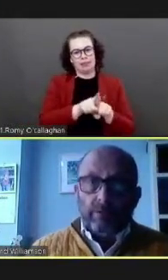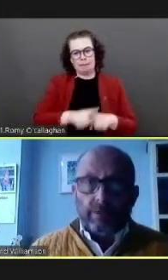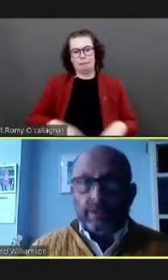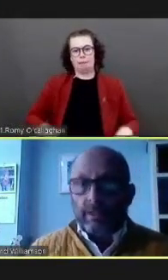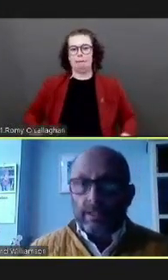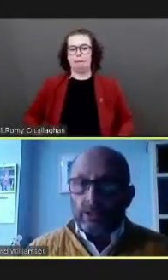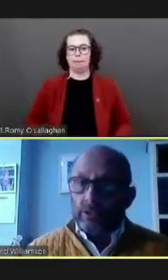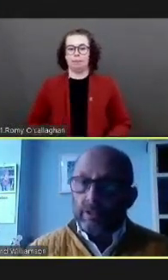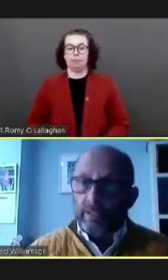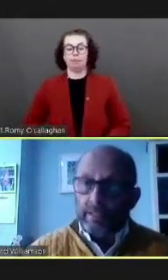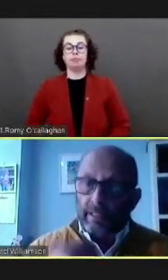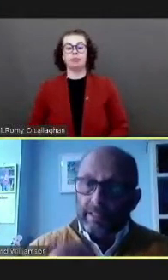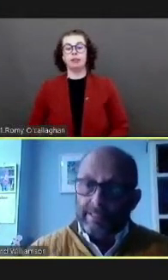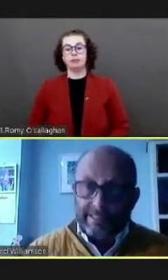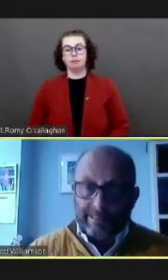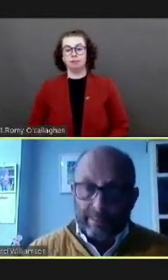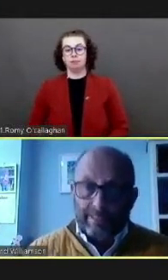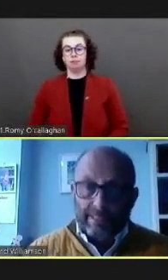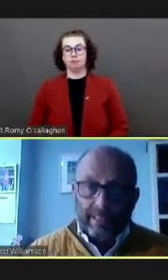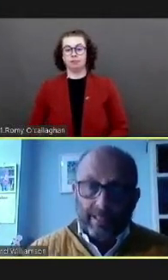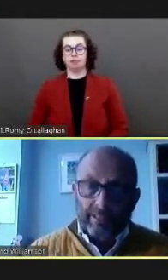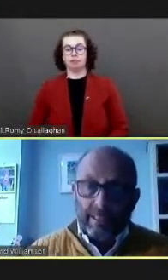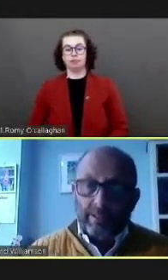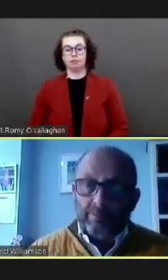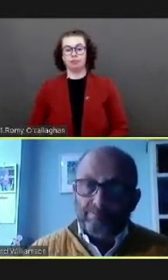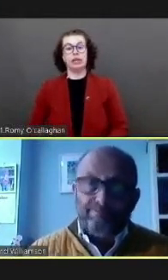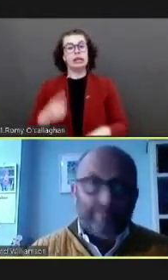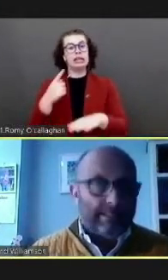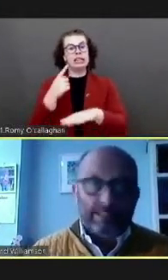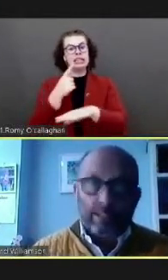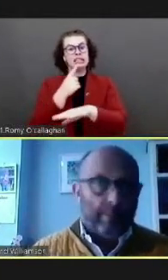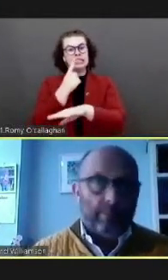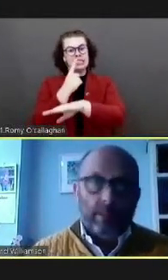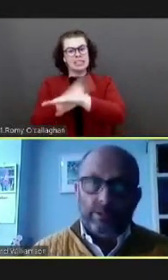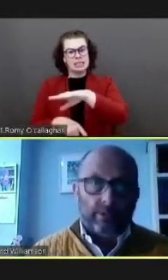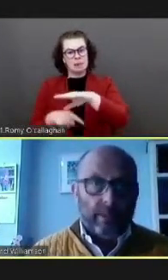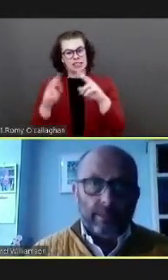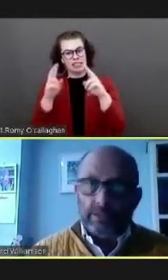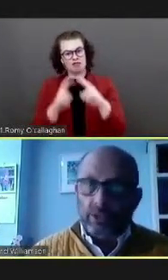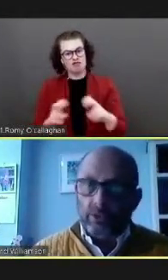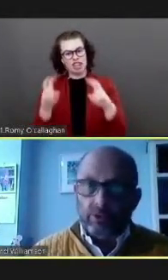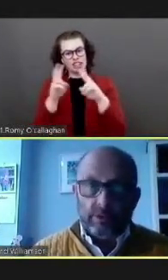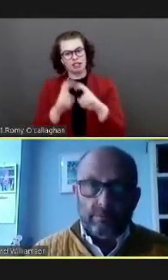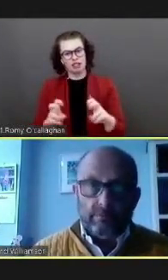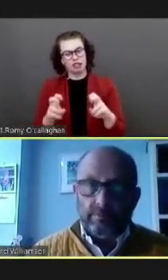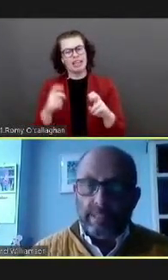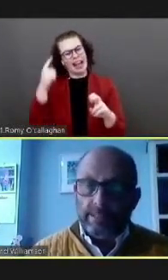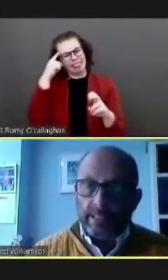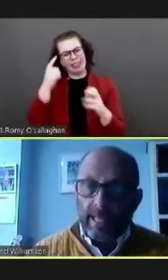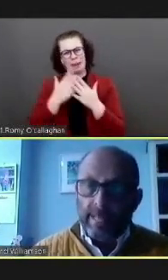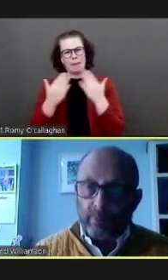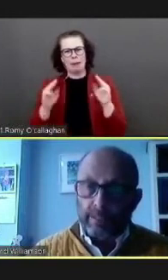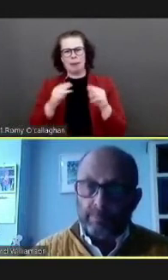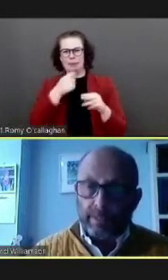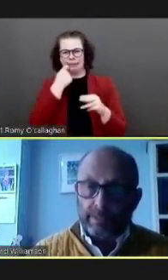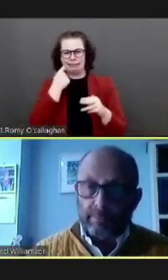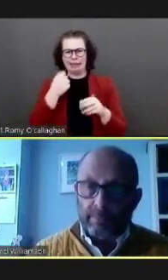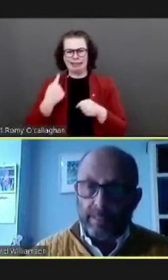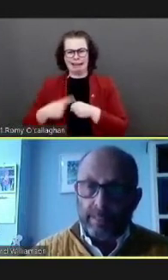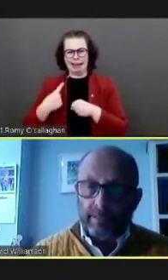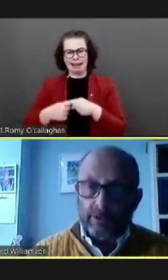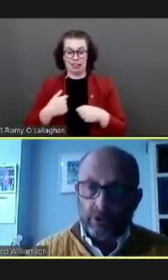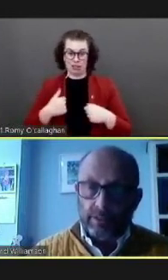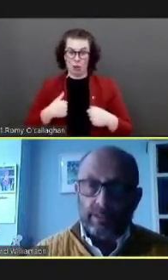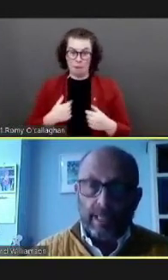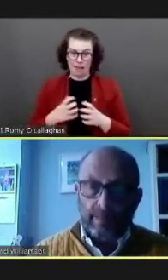The bulk of research into disability, and I think this has come up loads of times, I don't need to labour it because